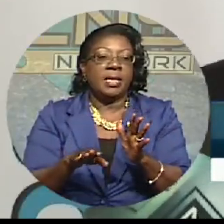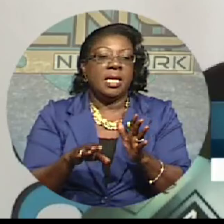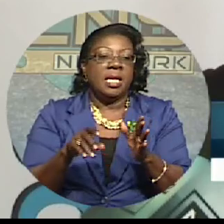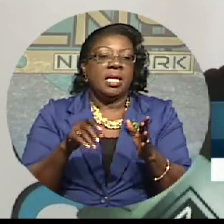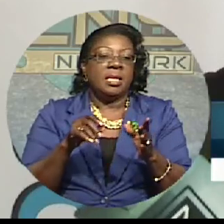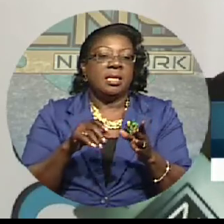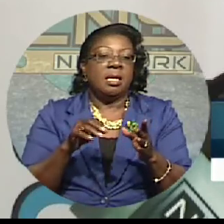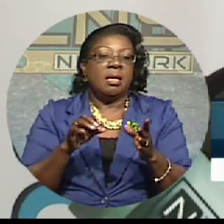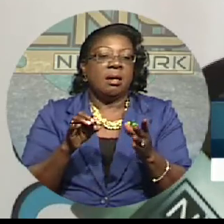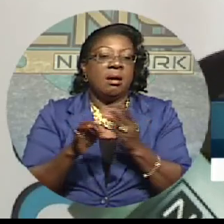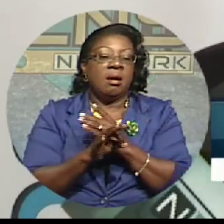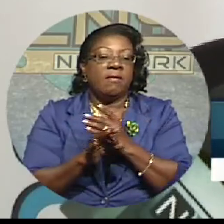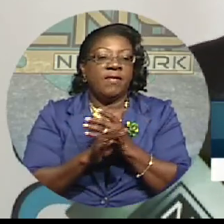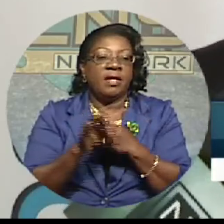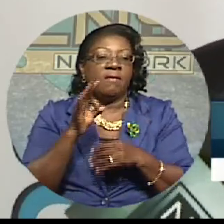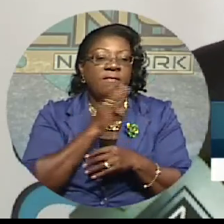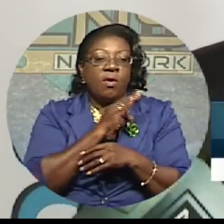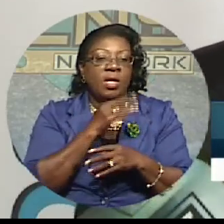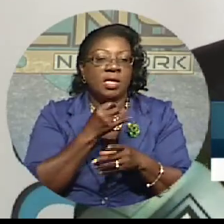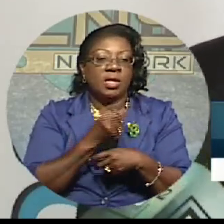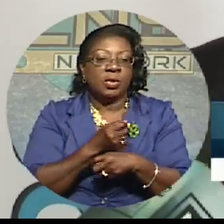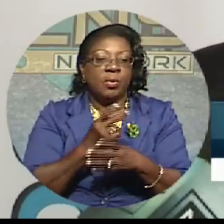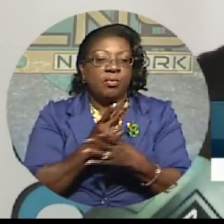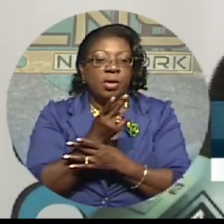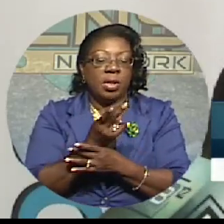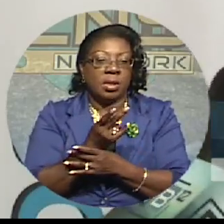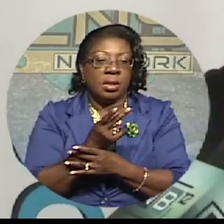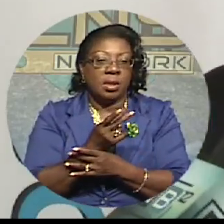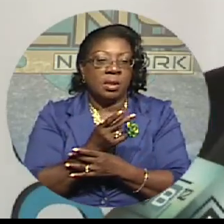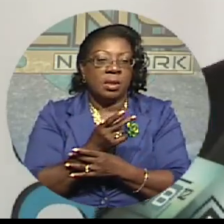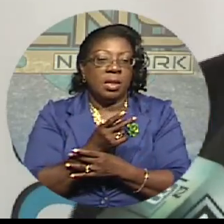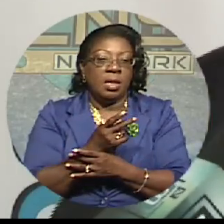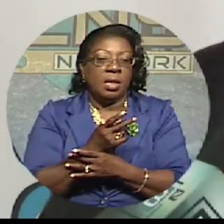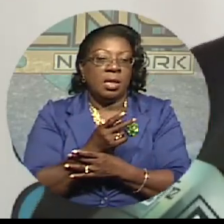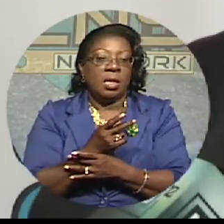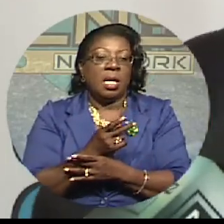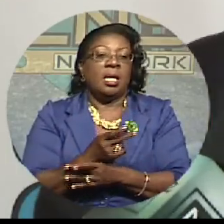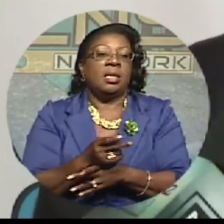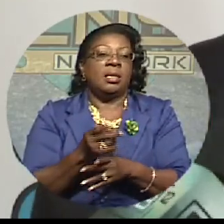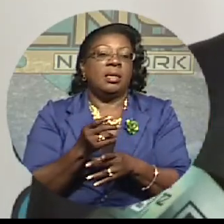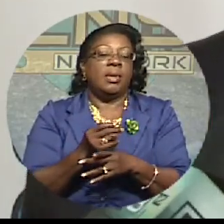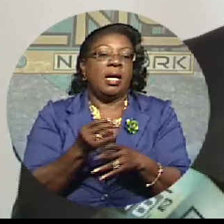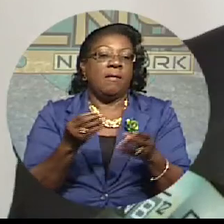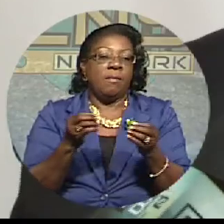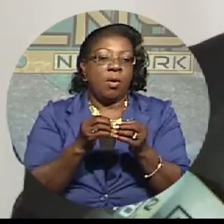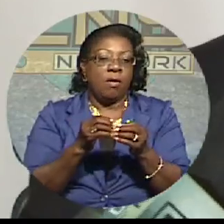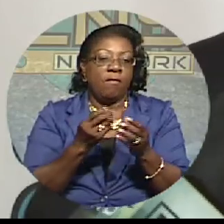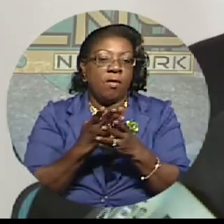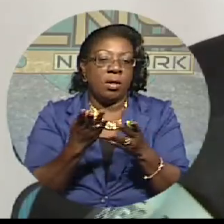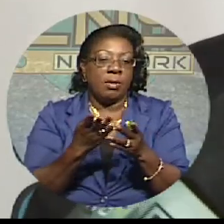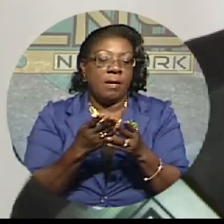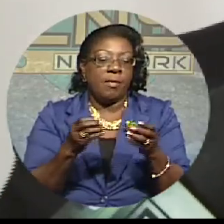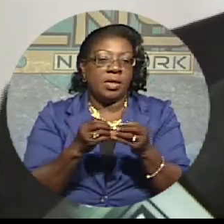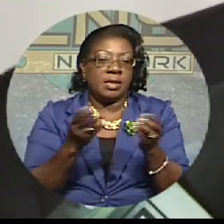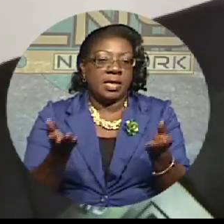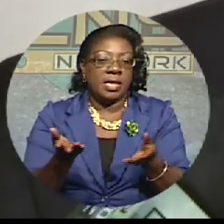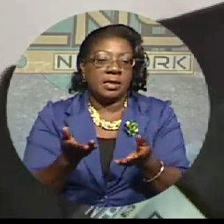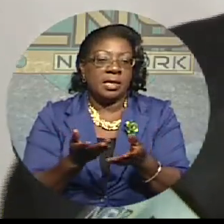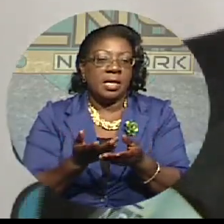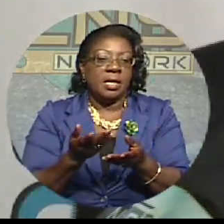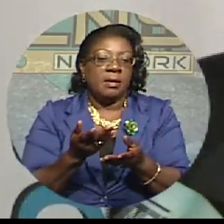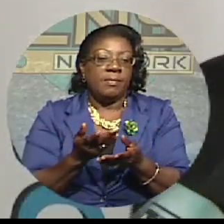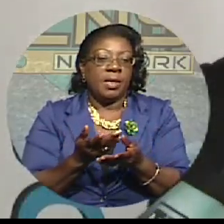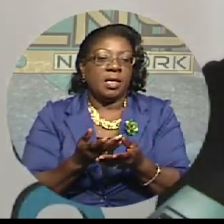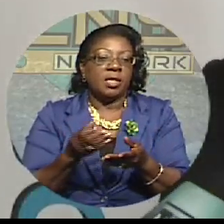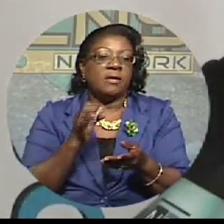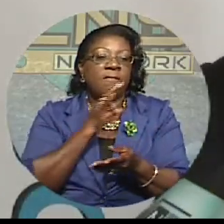on, that's even more substantive because the legitimate retailers will have more volume and will have more sales because of the counterfeit